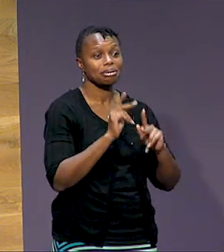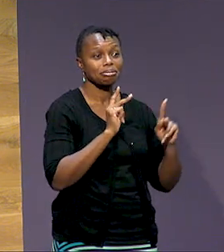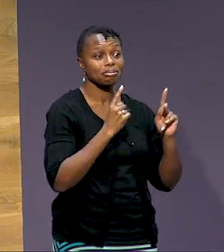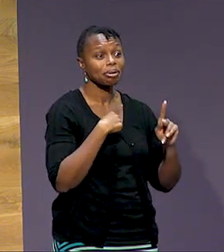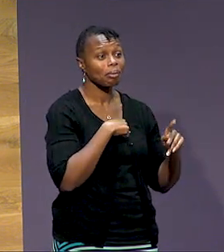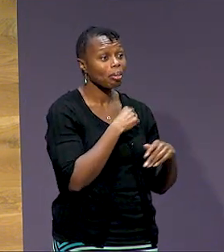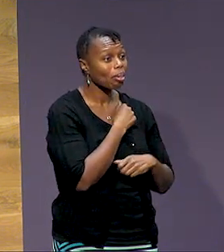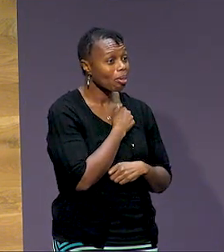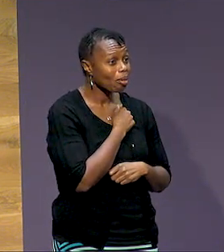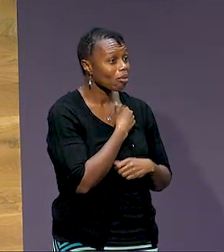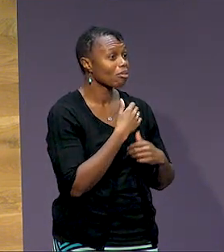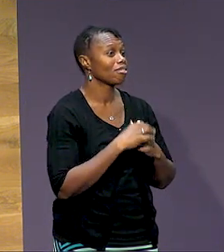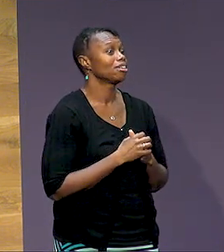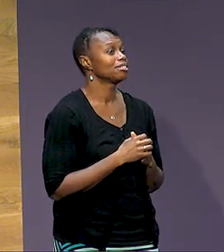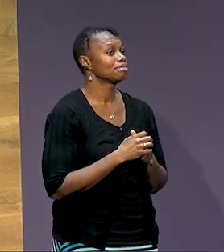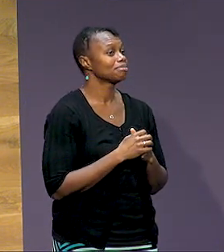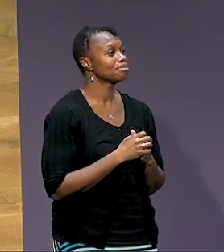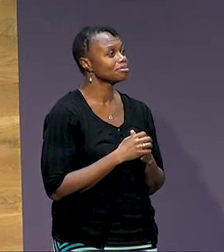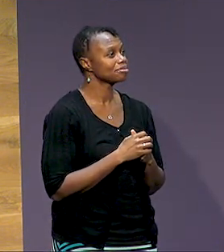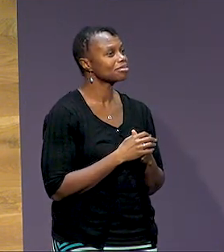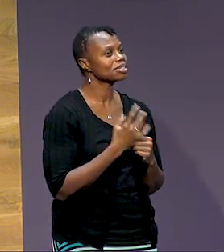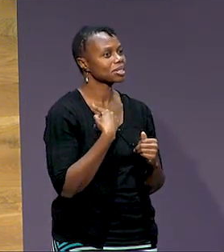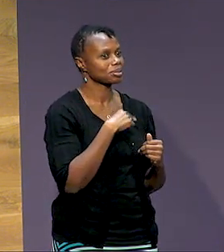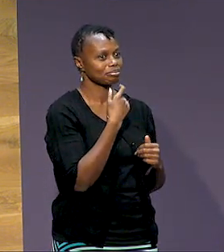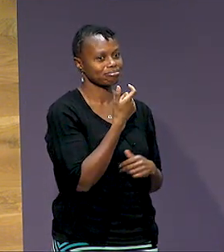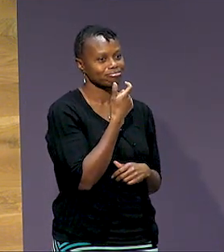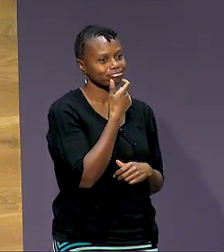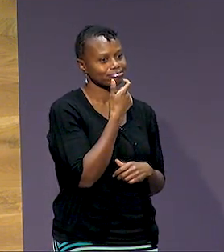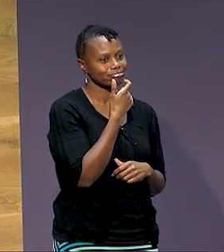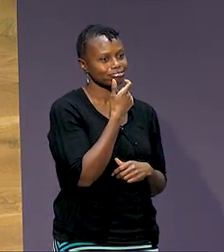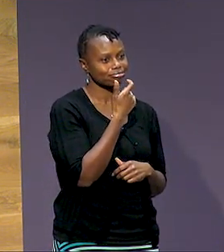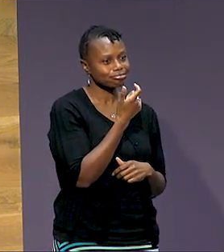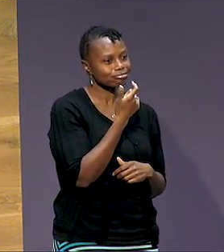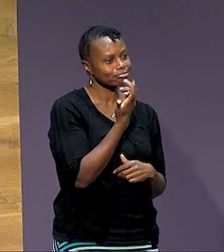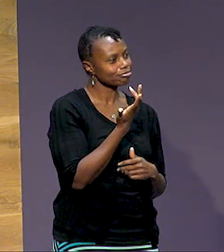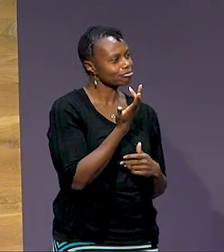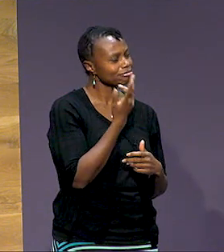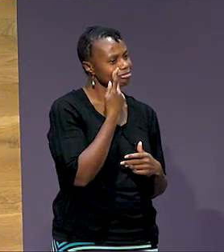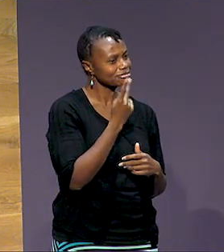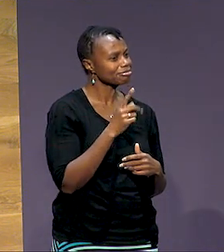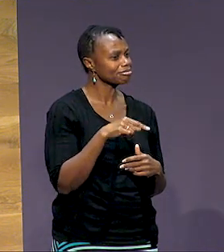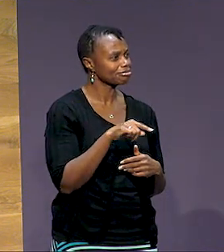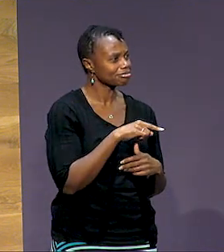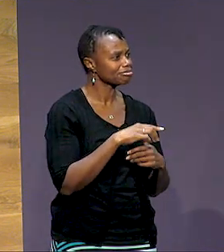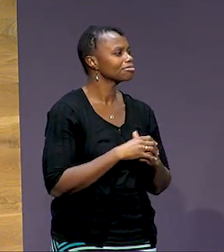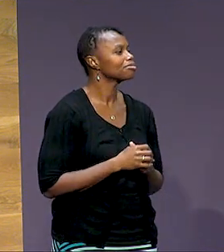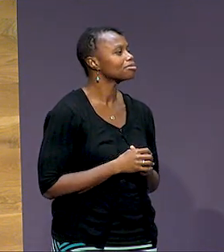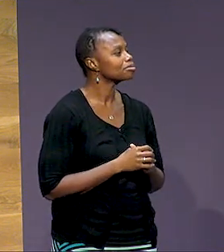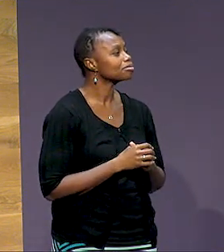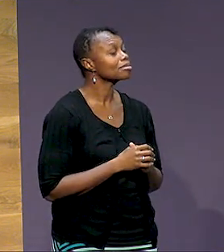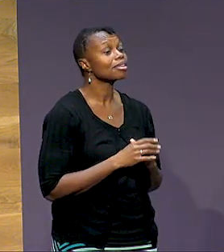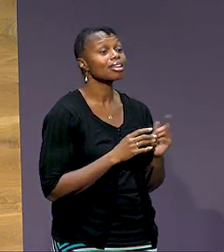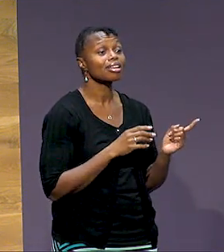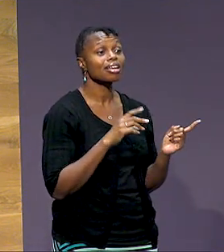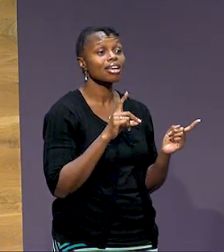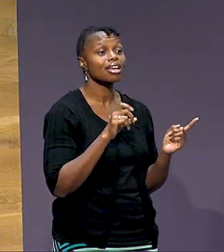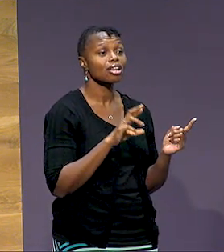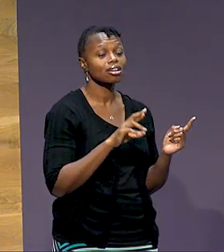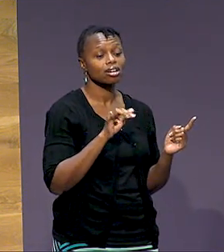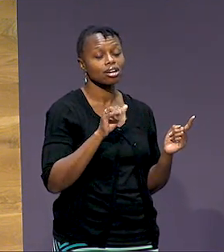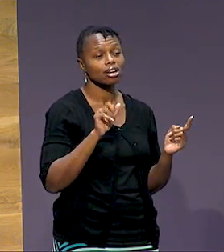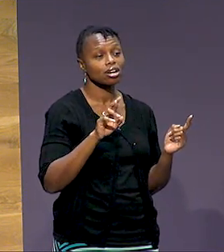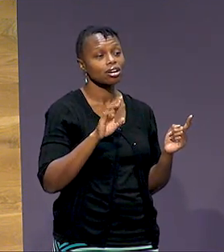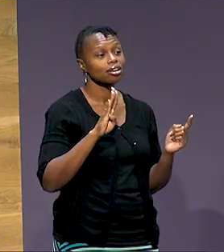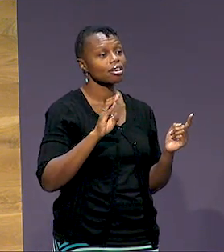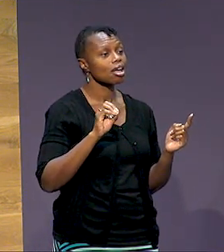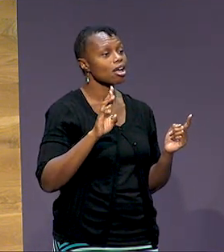love and whom we have watched. And as was mentioned by Dr. Yarborough, our theme this year is